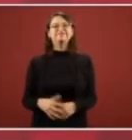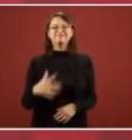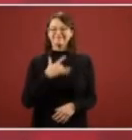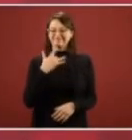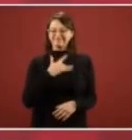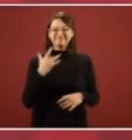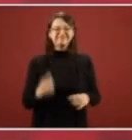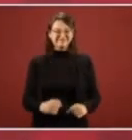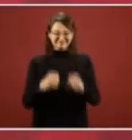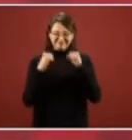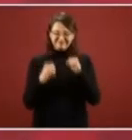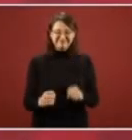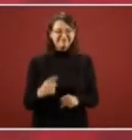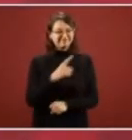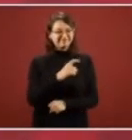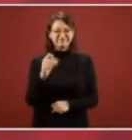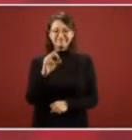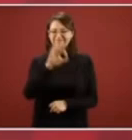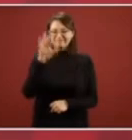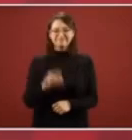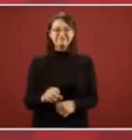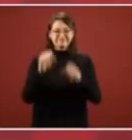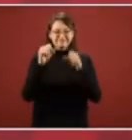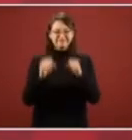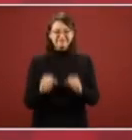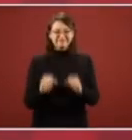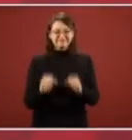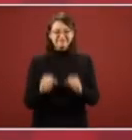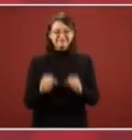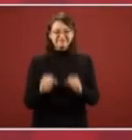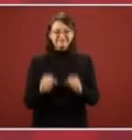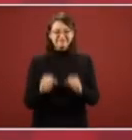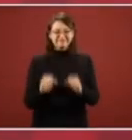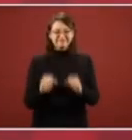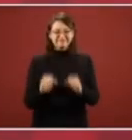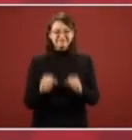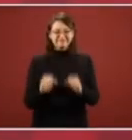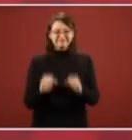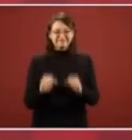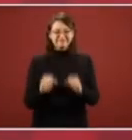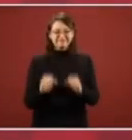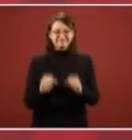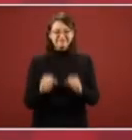absolutamente seguros, de que nos va a ir bien.